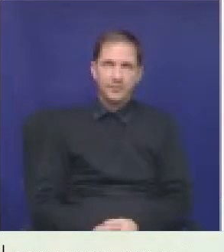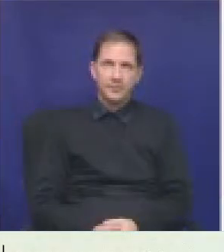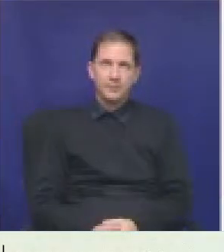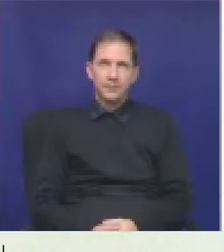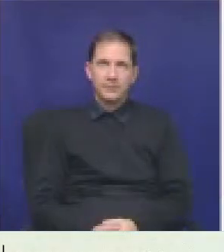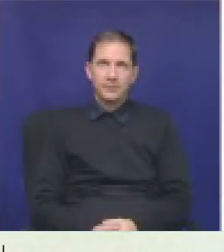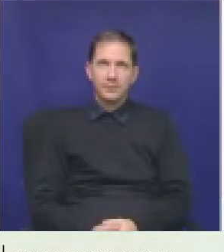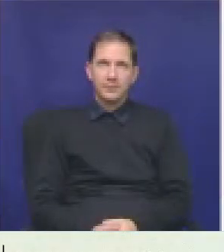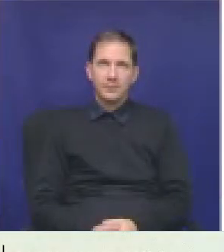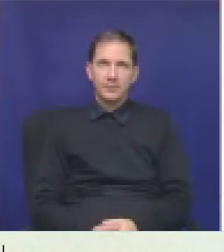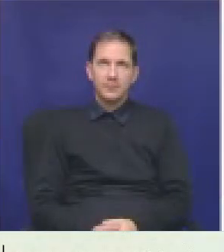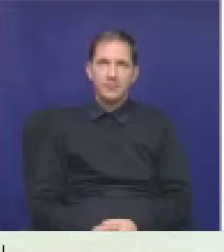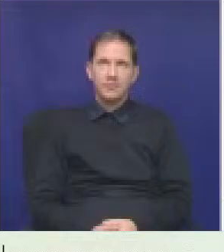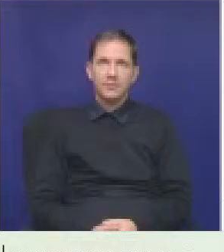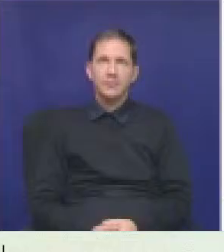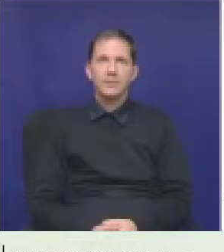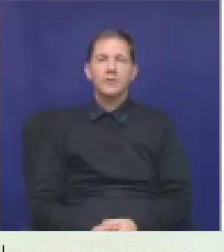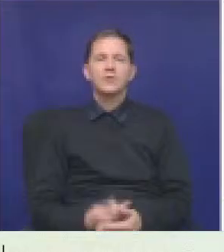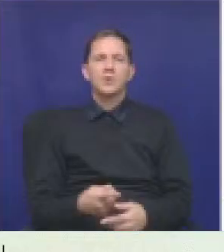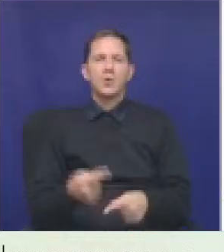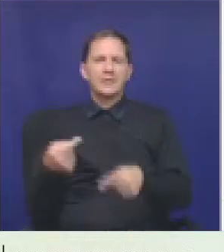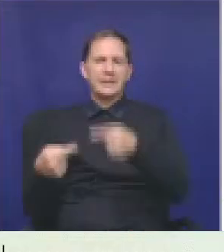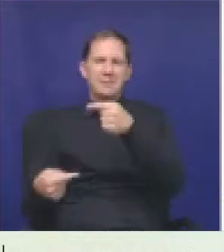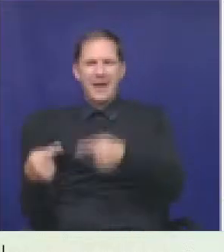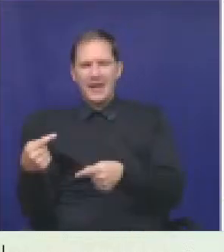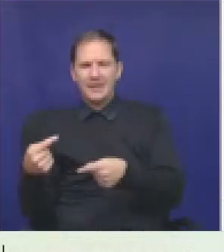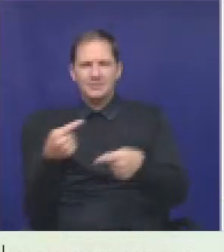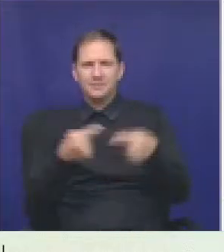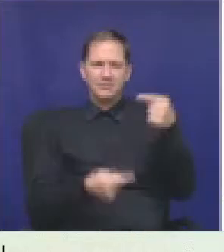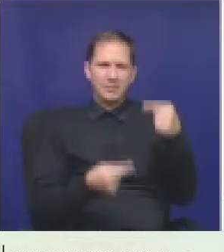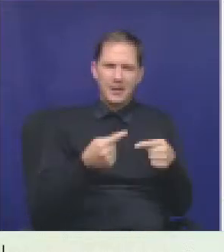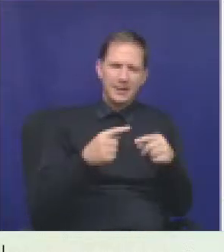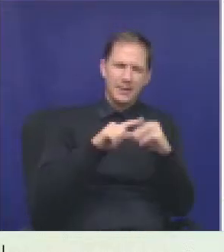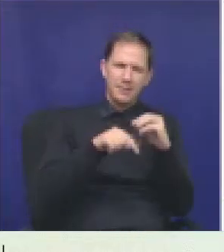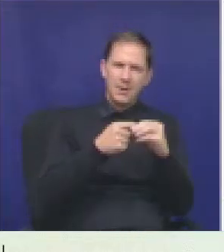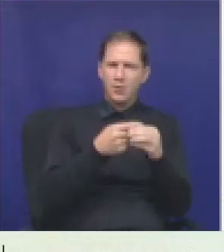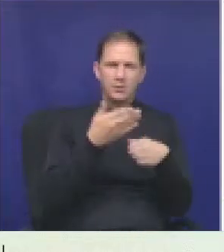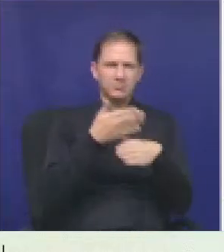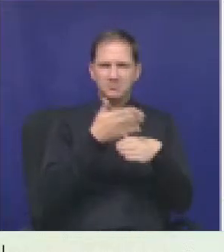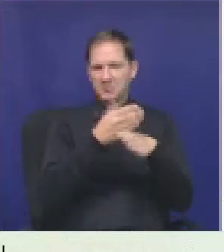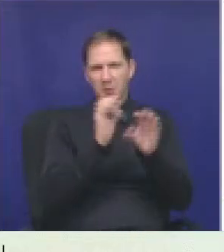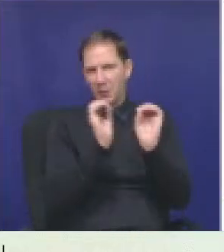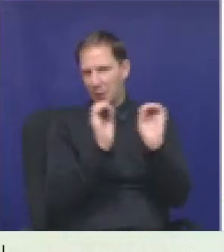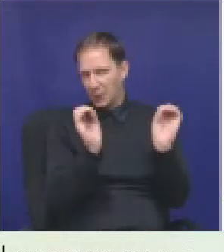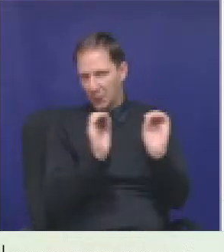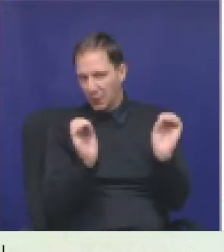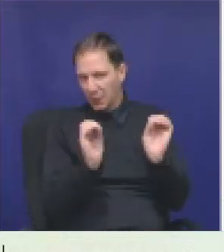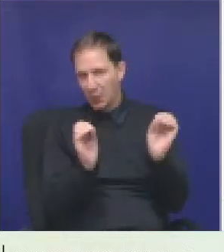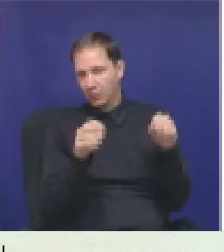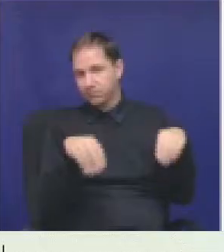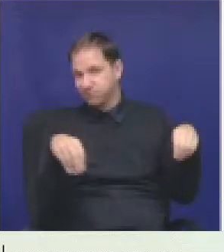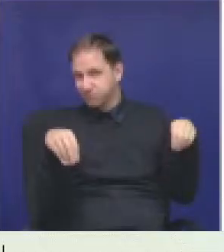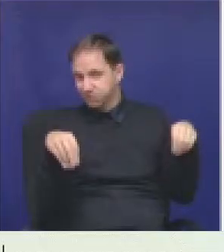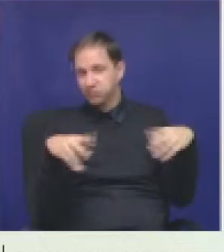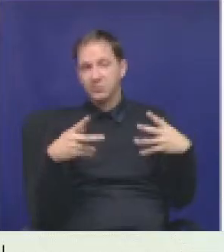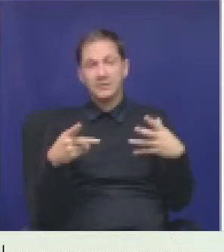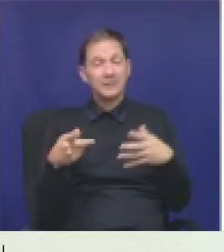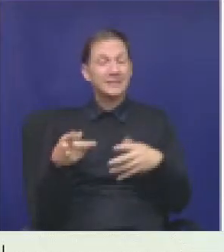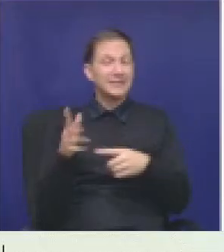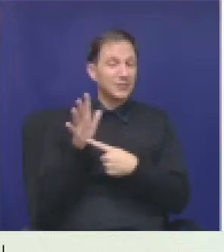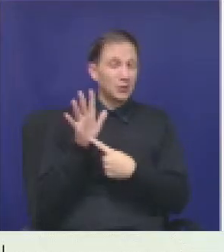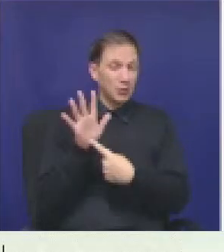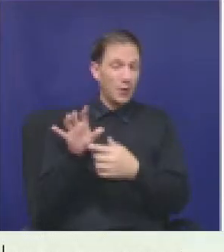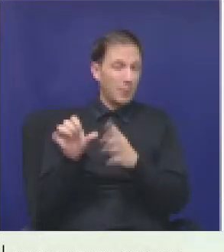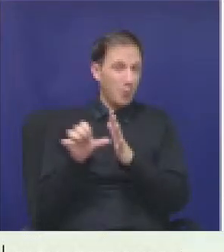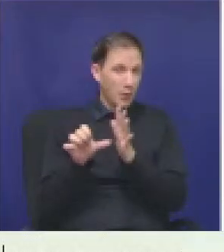the debates around unemployment statistics remind us of our need for clarity about the Stats SA's mandate, that the